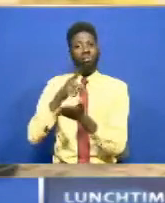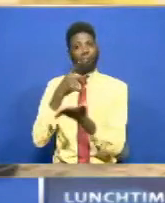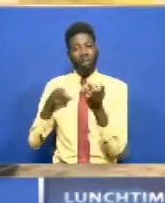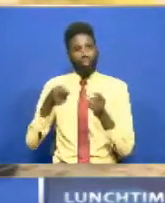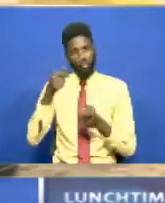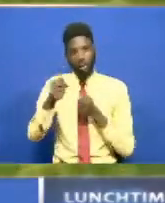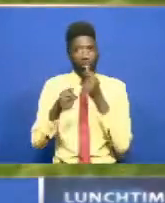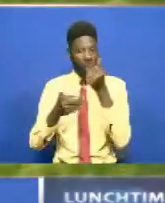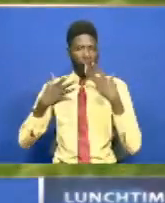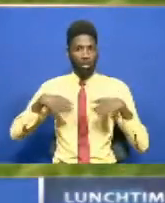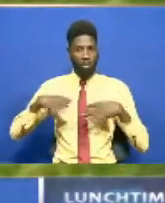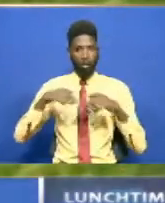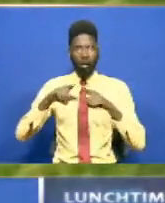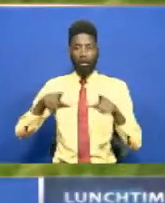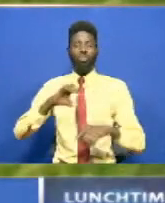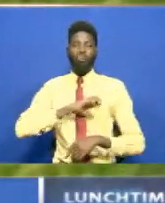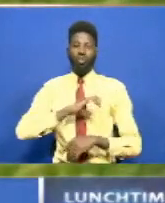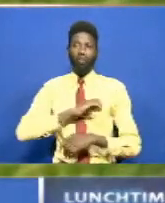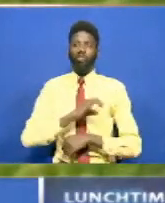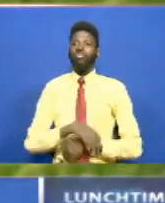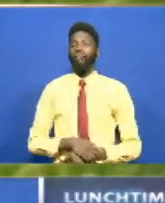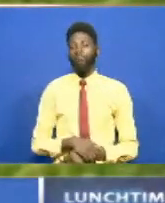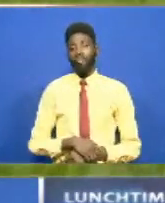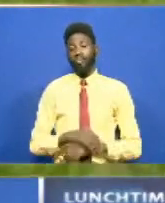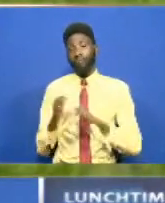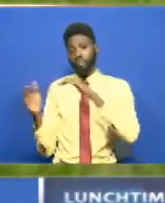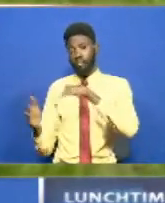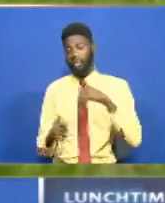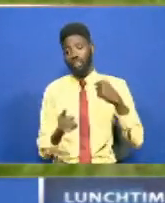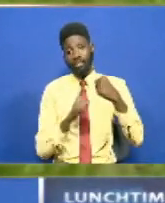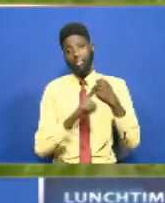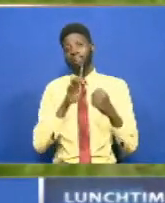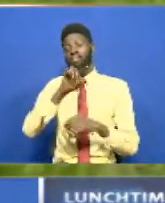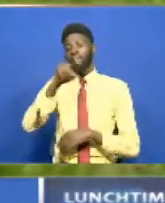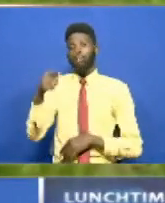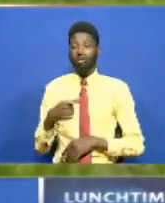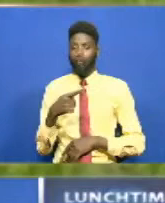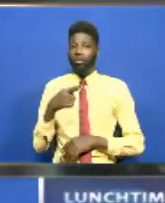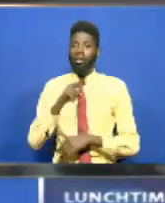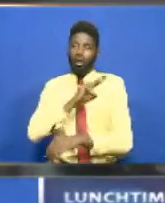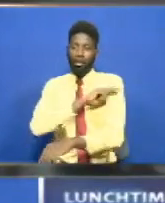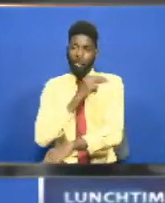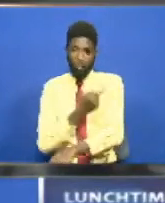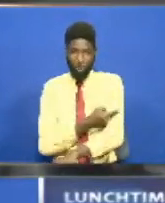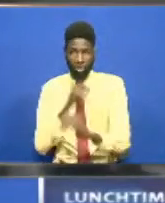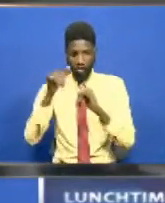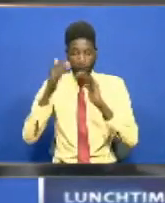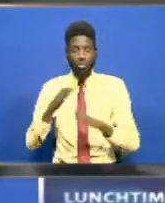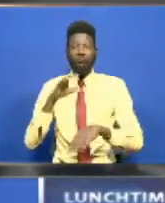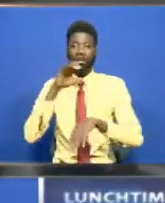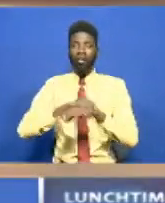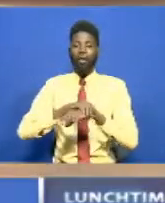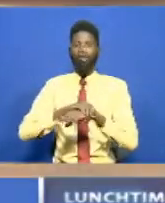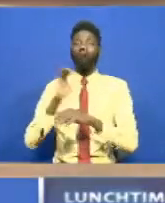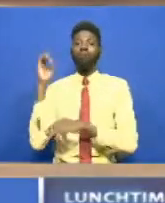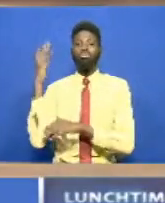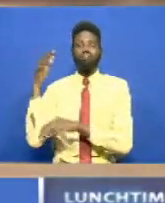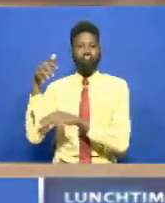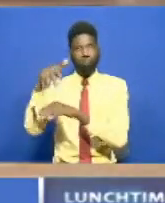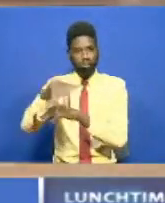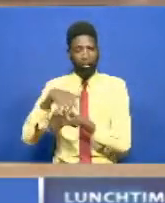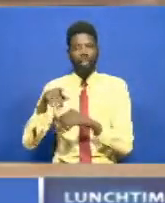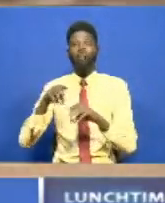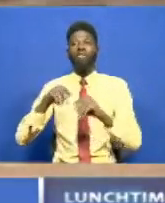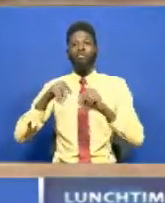local landowners. And 65,000 Nigerian farmers will access tractors, seeds, fertilizer and finance from a